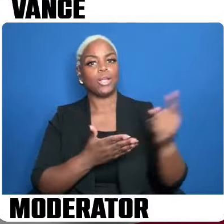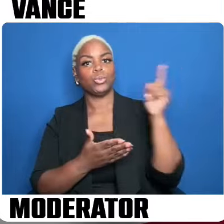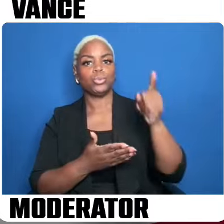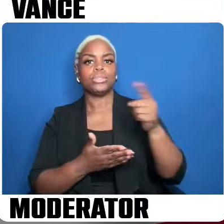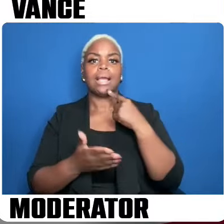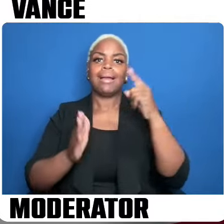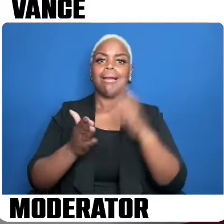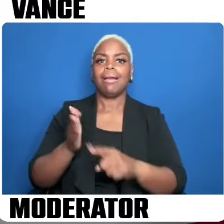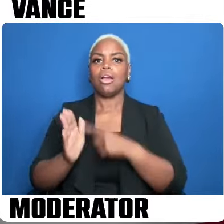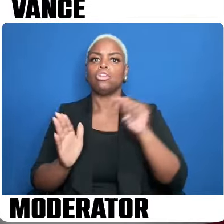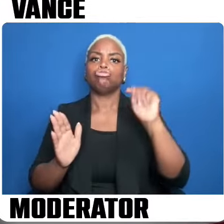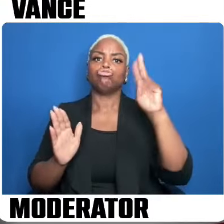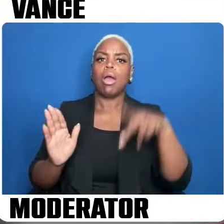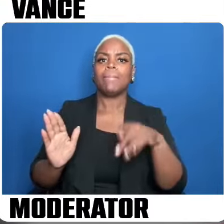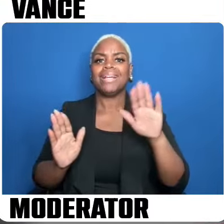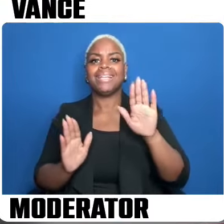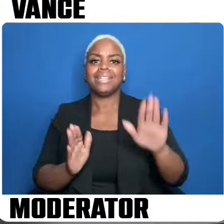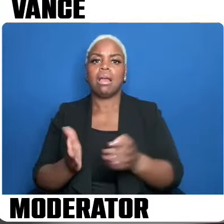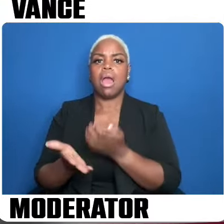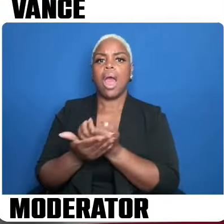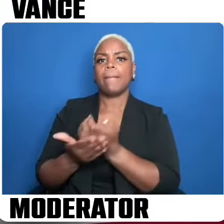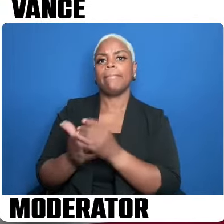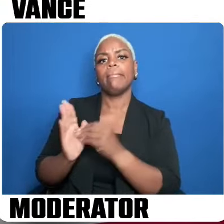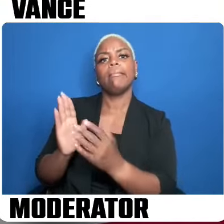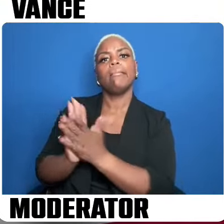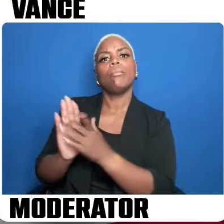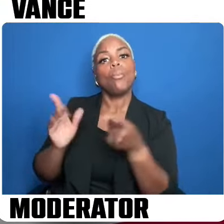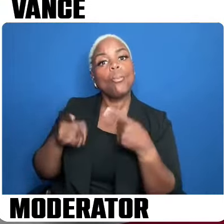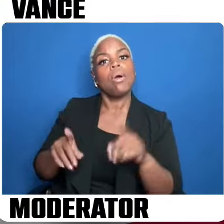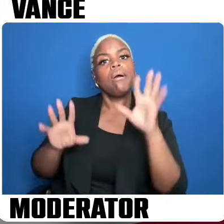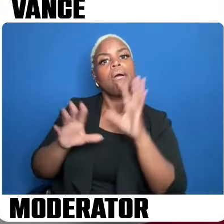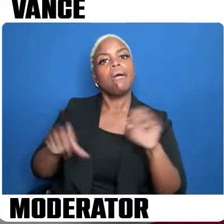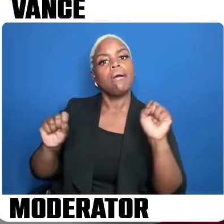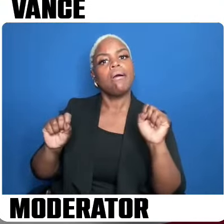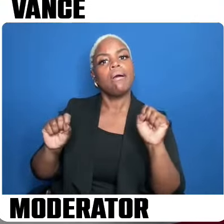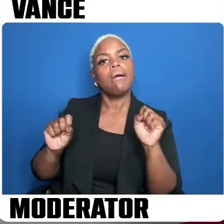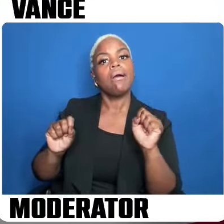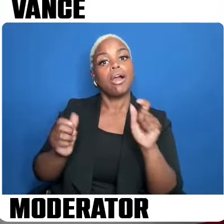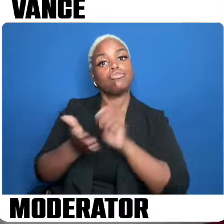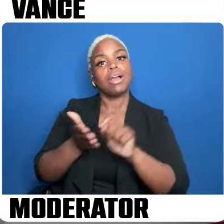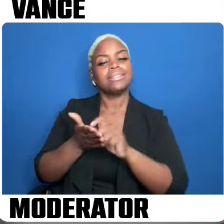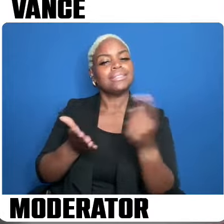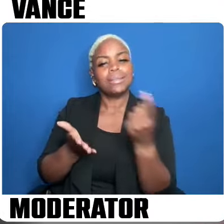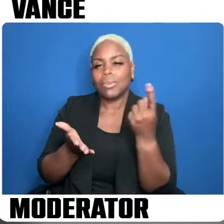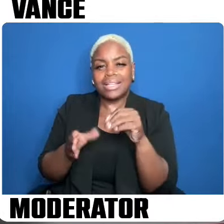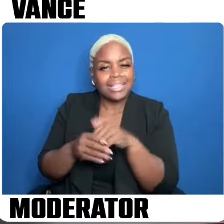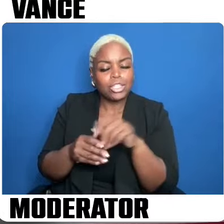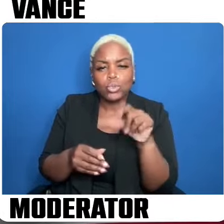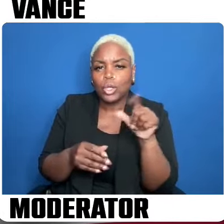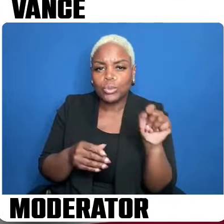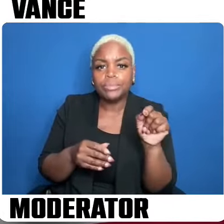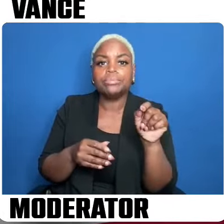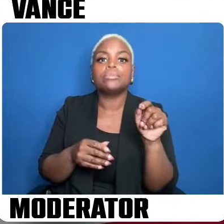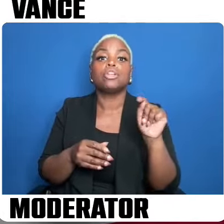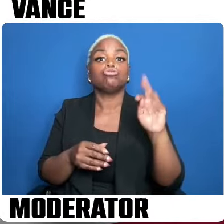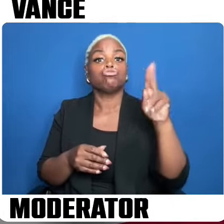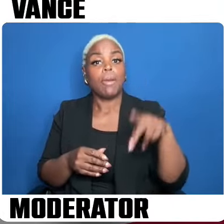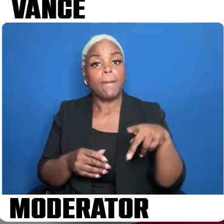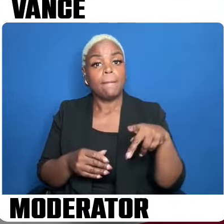his economic populism." You're now his running mate, and you've shifted many of your policy stances to align with